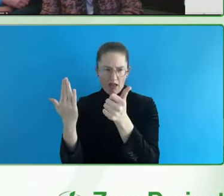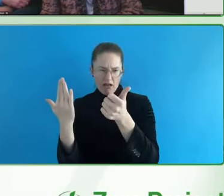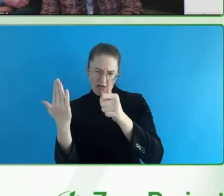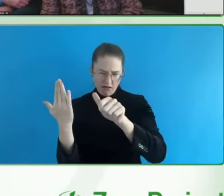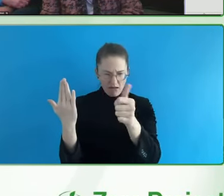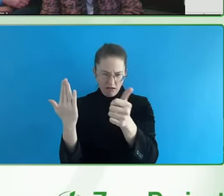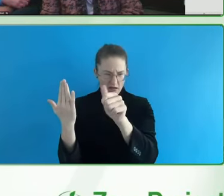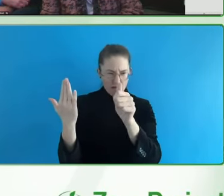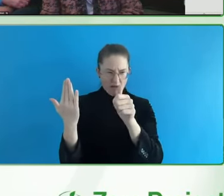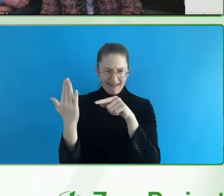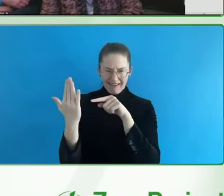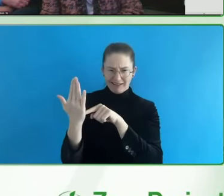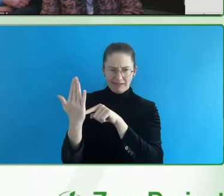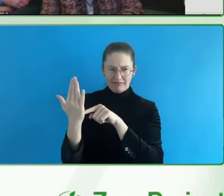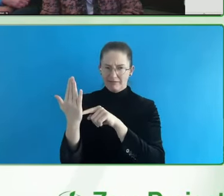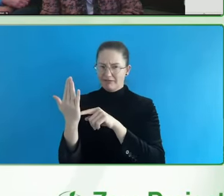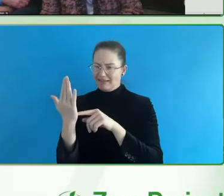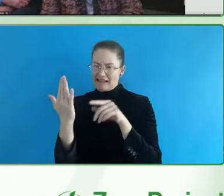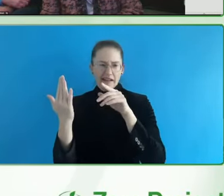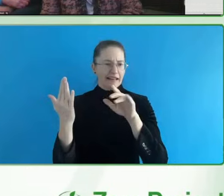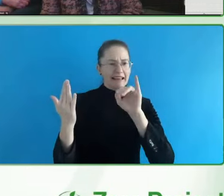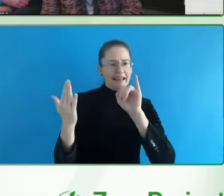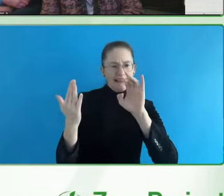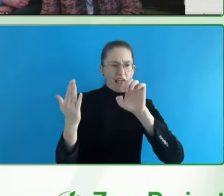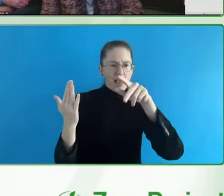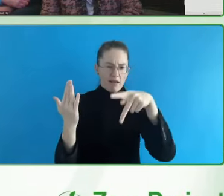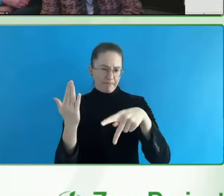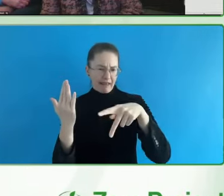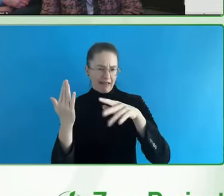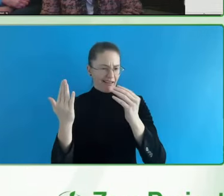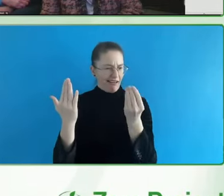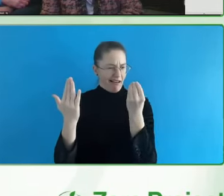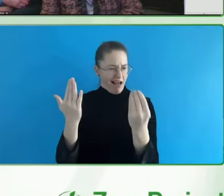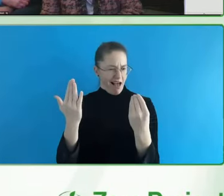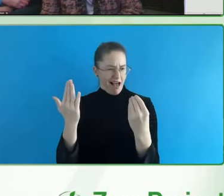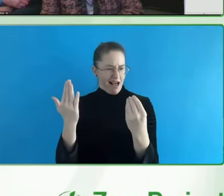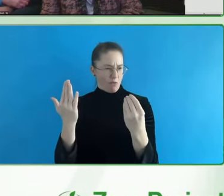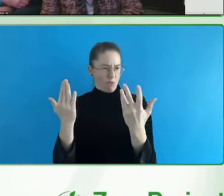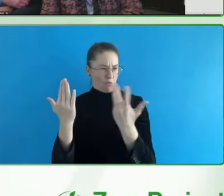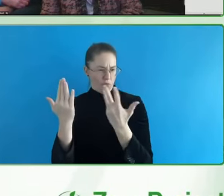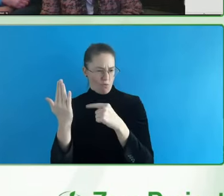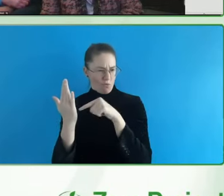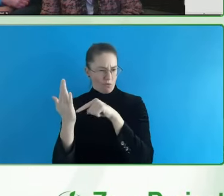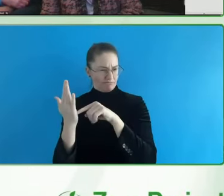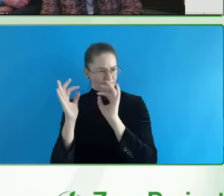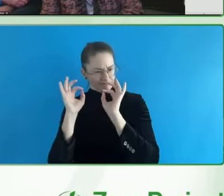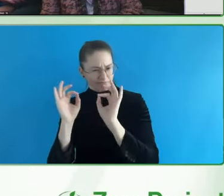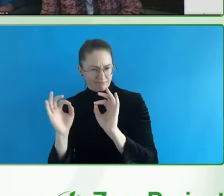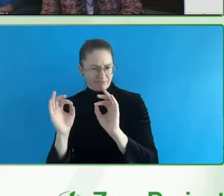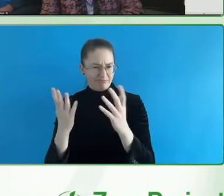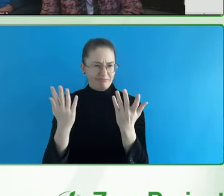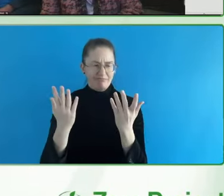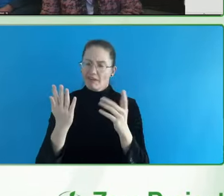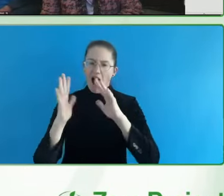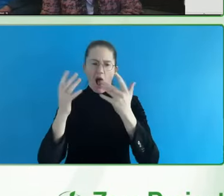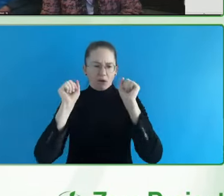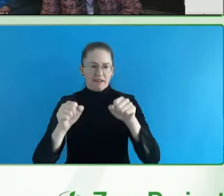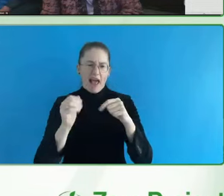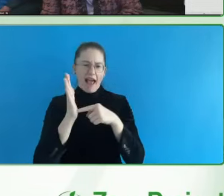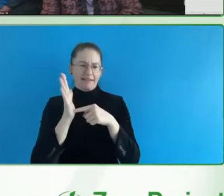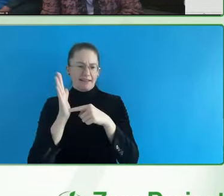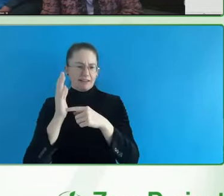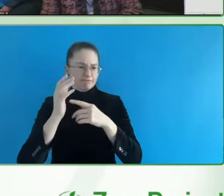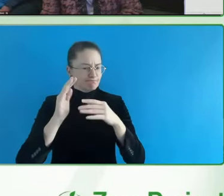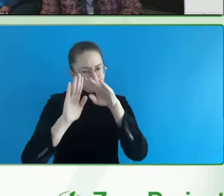general, the degree in promoting inclusion. And if that is the case, if you have indicators, how is the